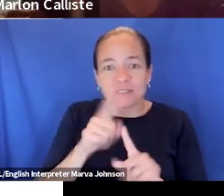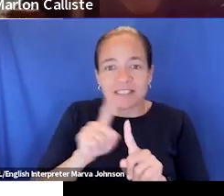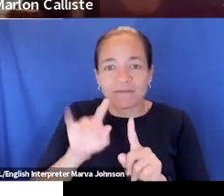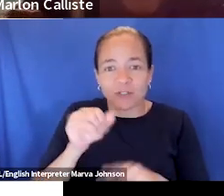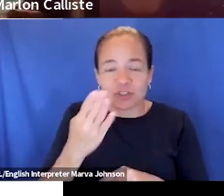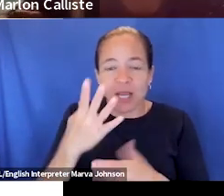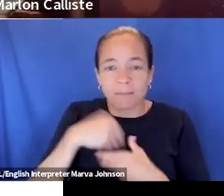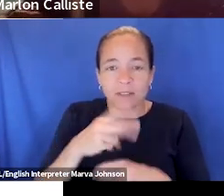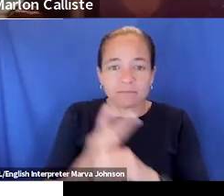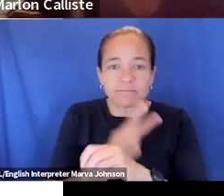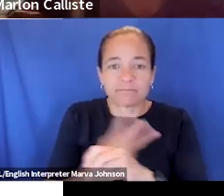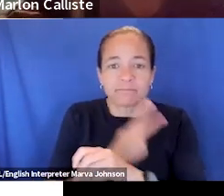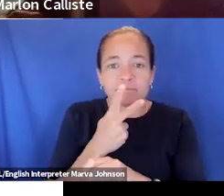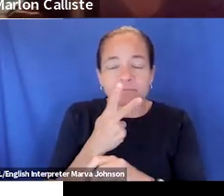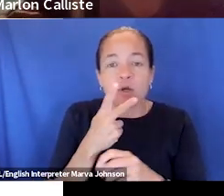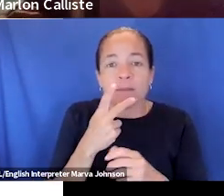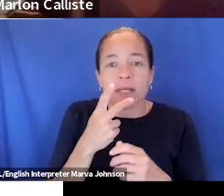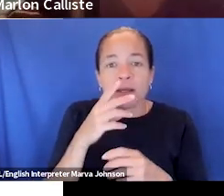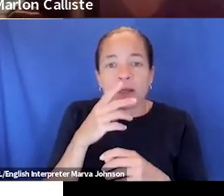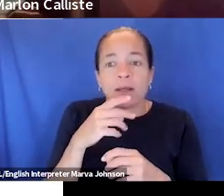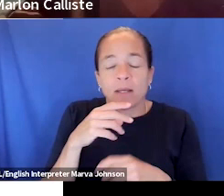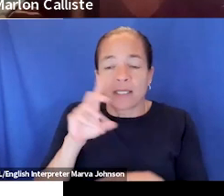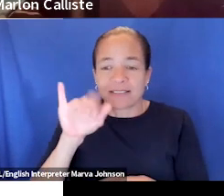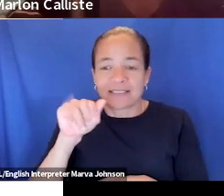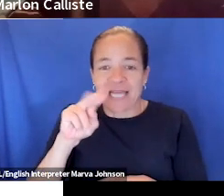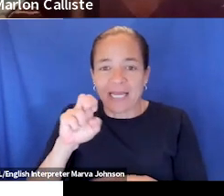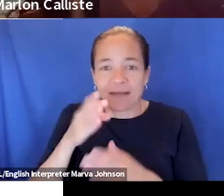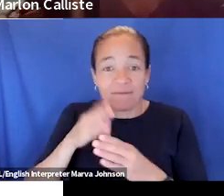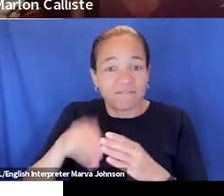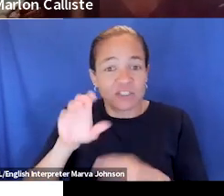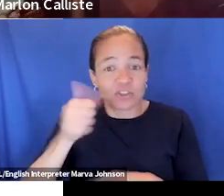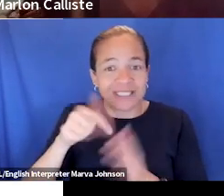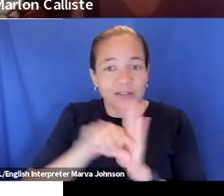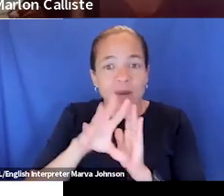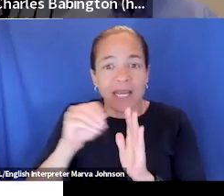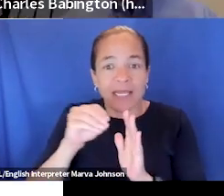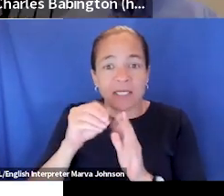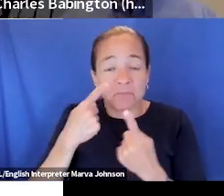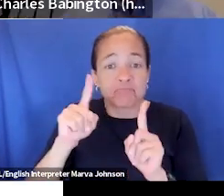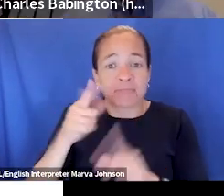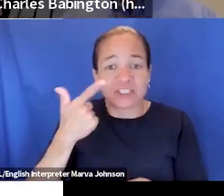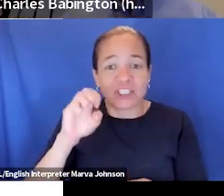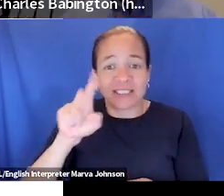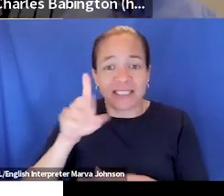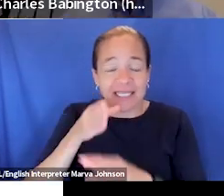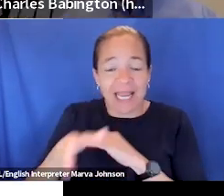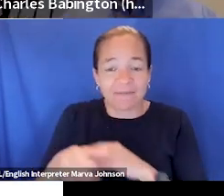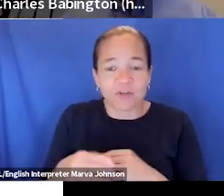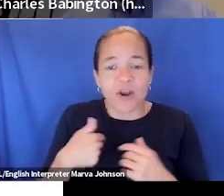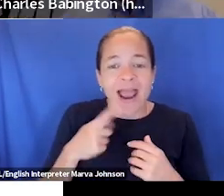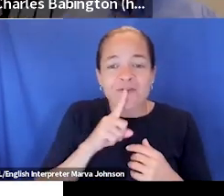managing an apartment complex. Diana completed 10th grade and got her GED afterwards. Good. I really want to cut out